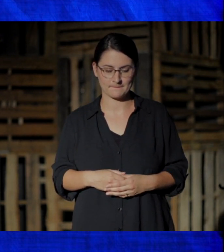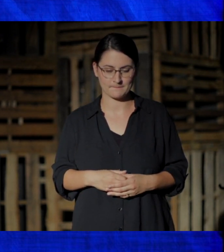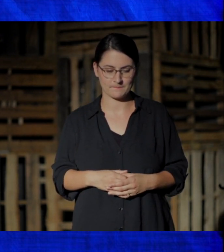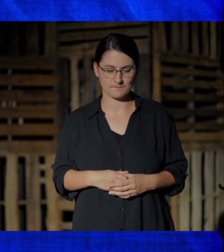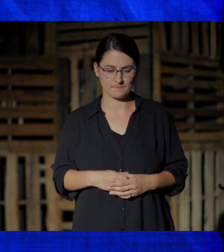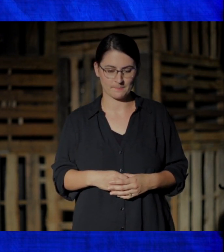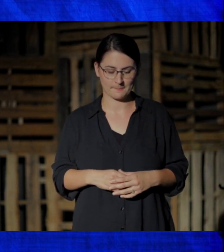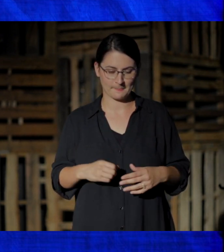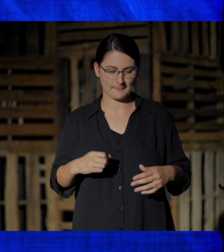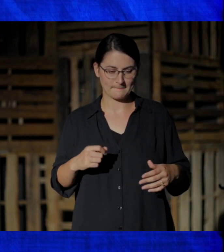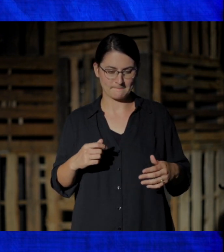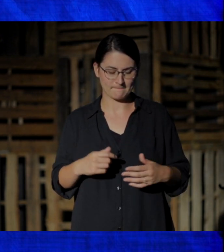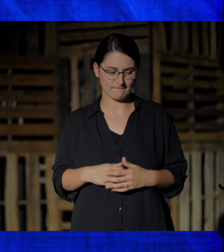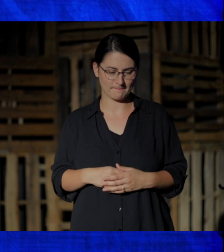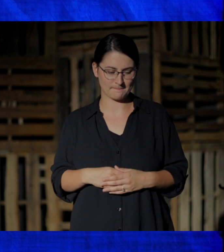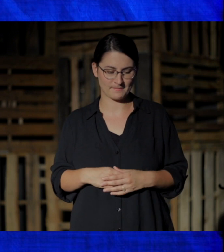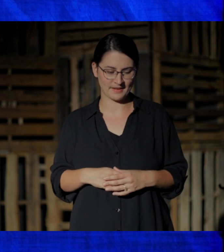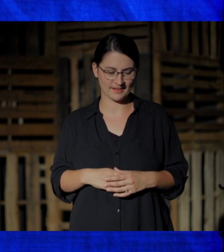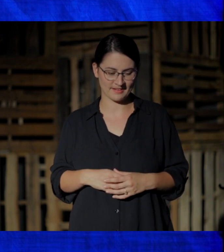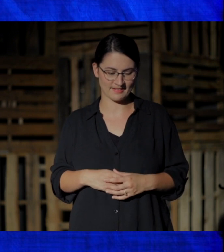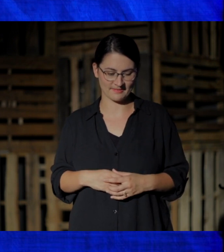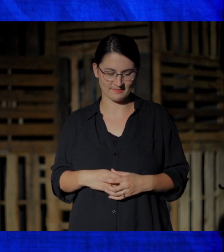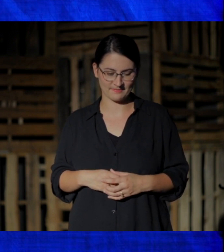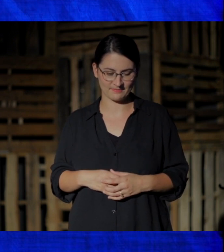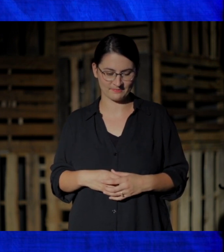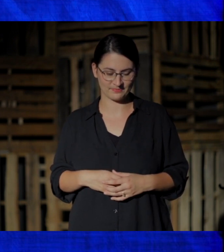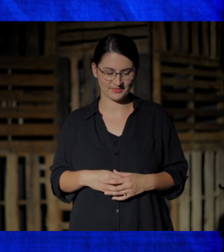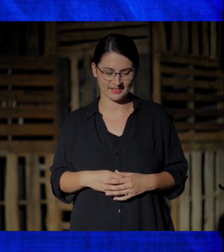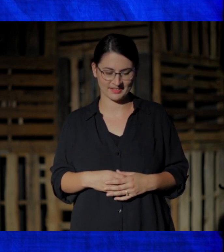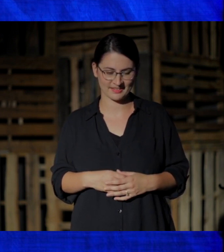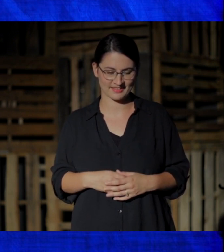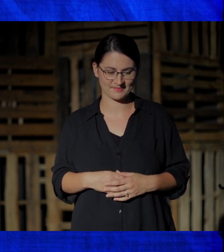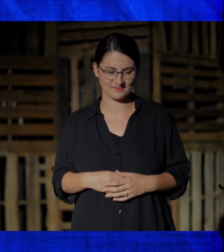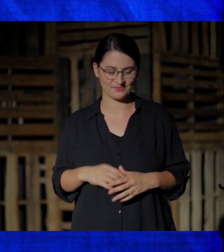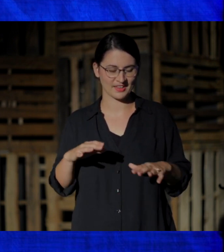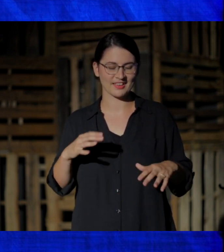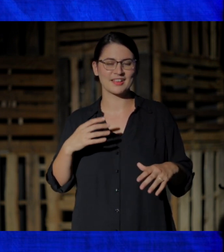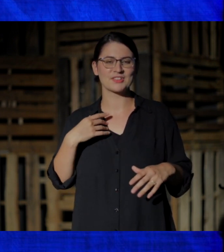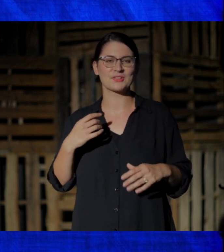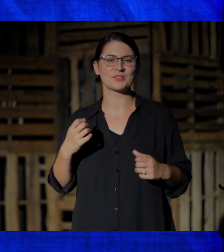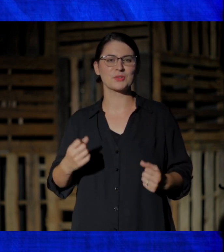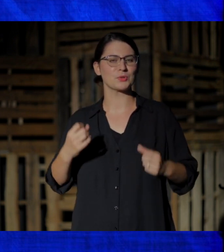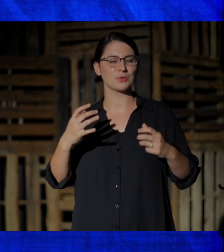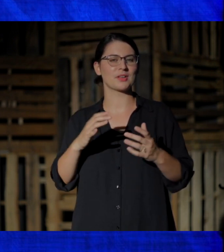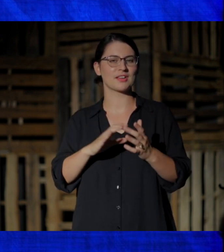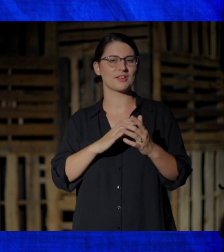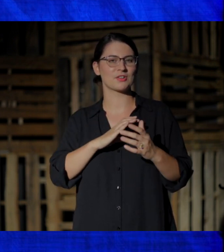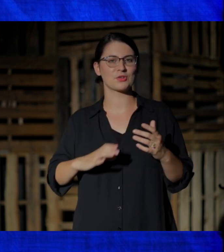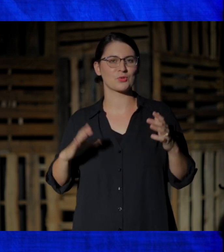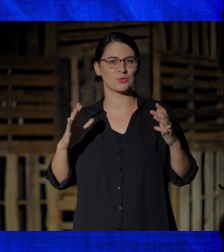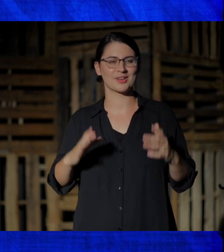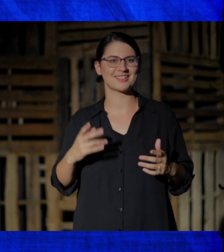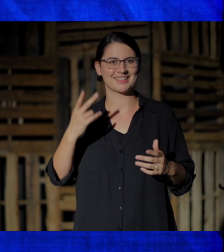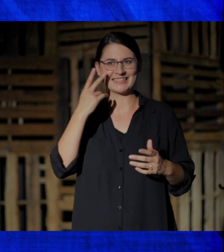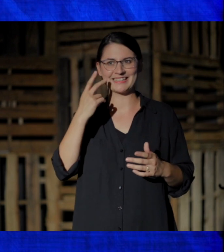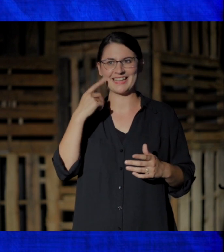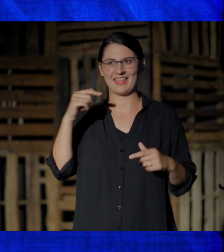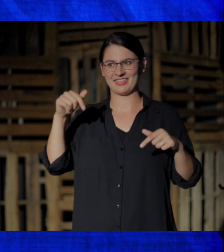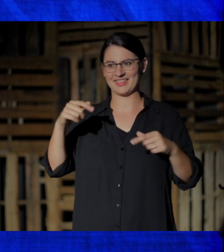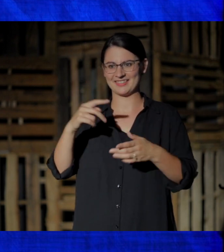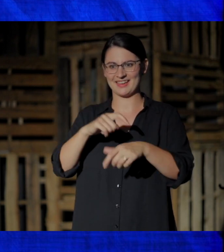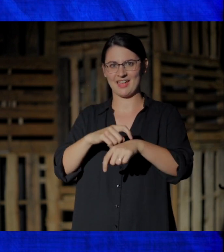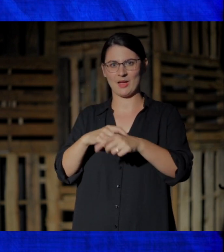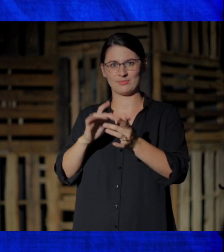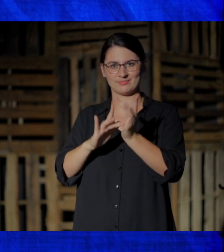didn't go! You know, and so he freaked out, you know. And so many Christians see this as some horrible, like, scary thing. It's not a